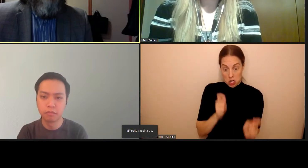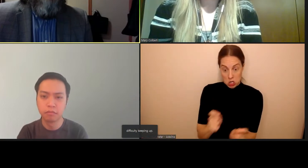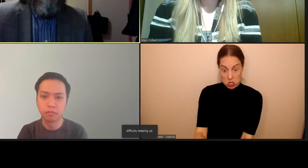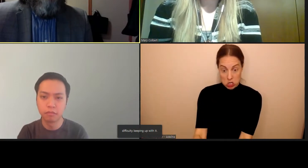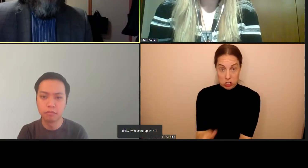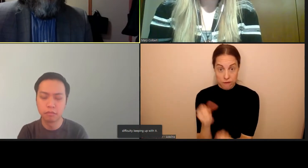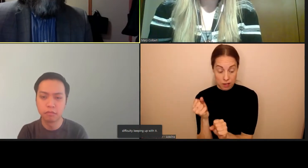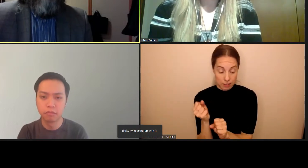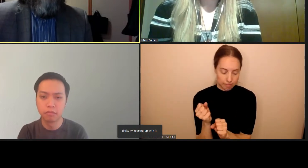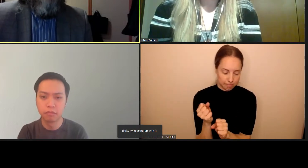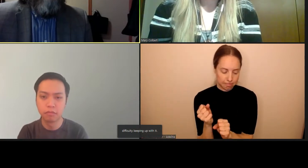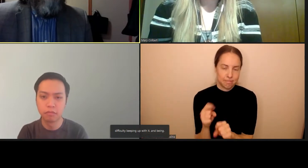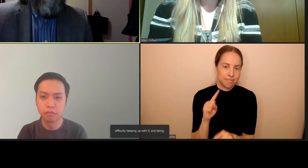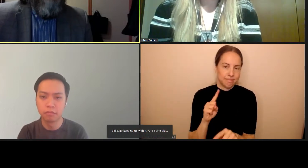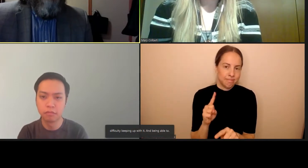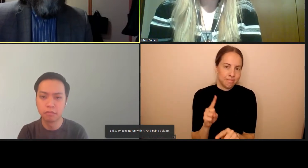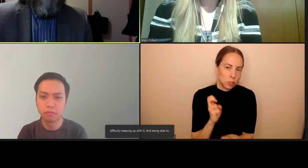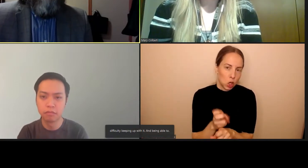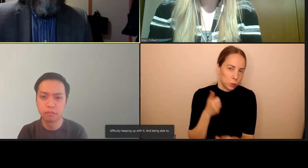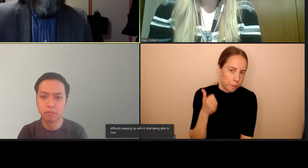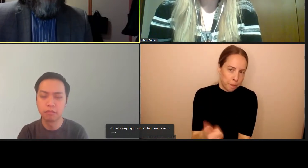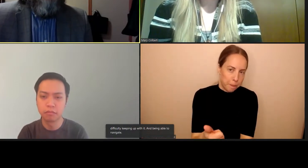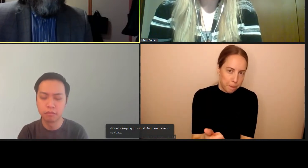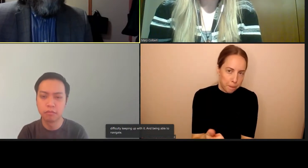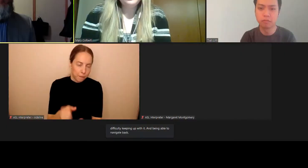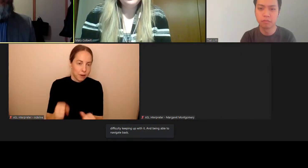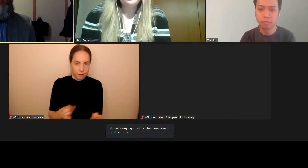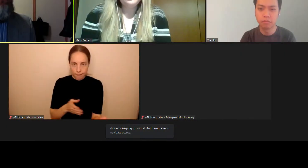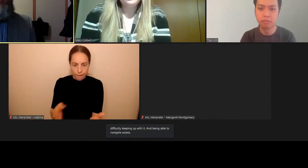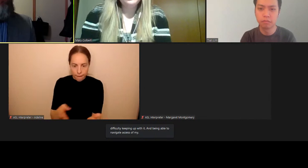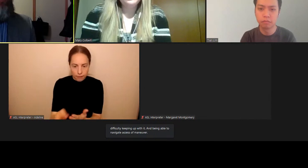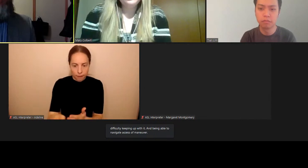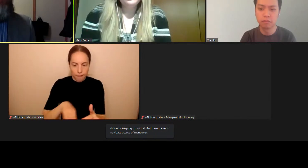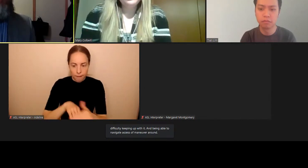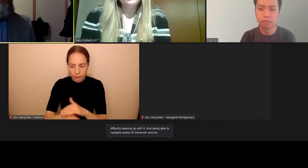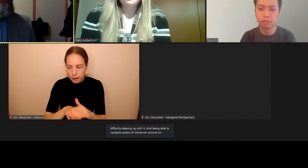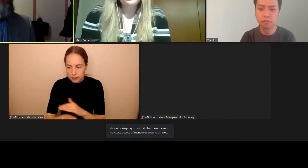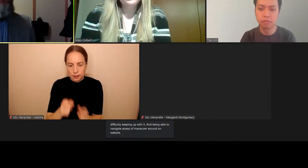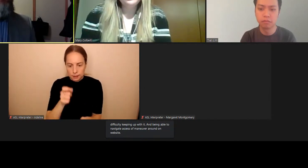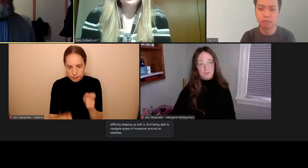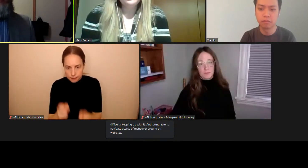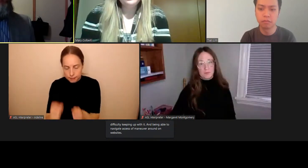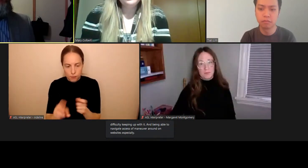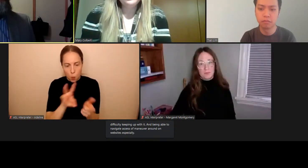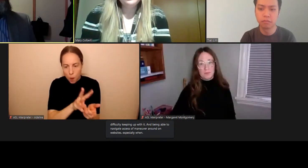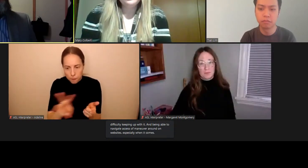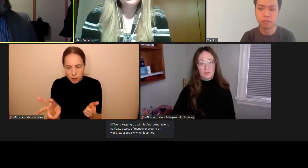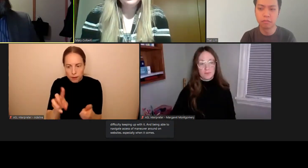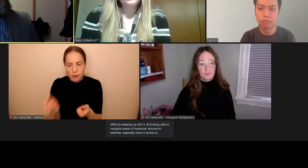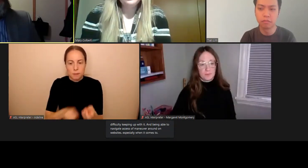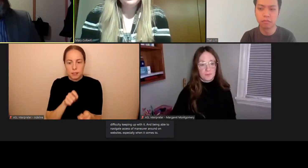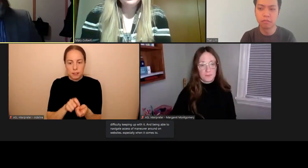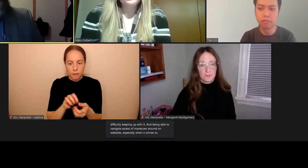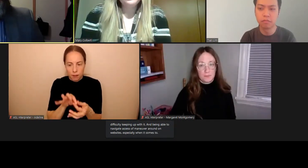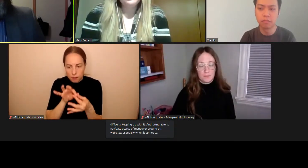with it and being able to navigate, access, and maneuver around on websites, especially when it comes to filling